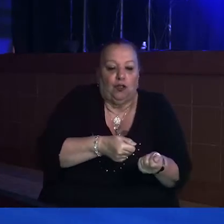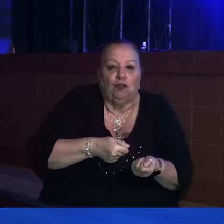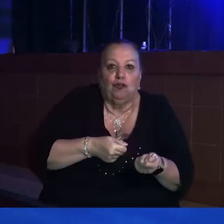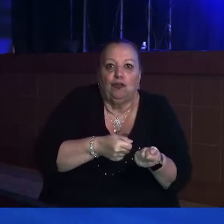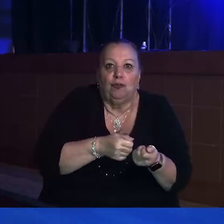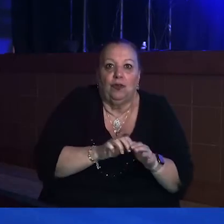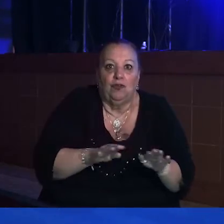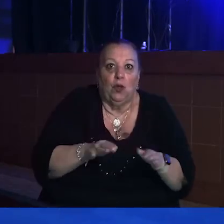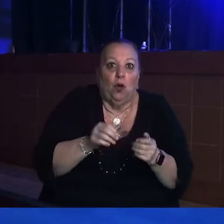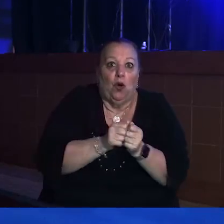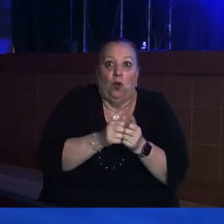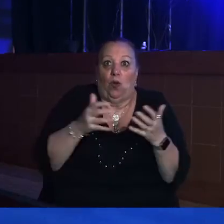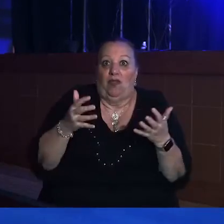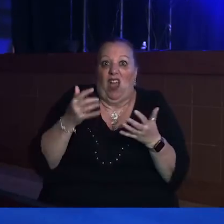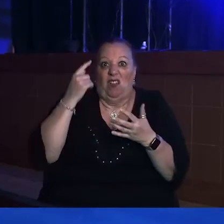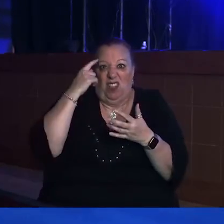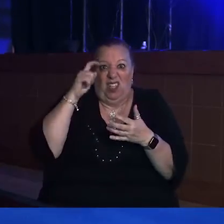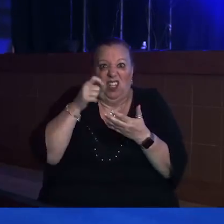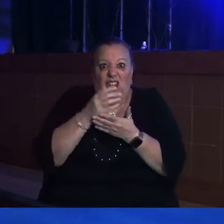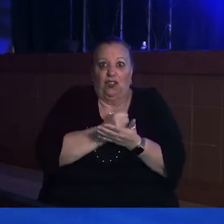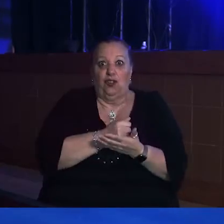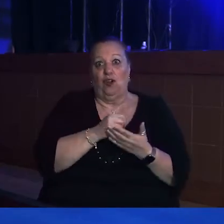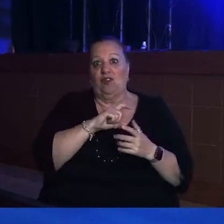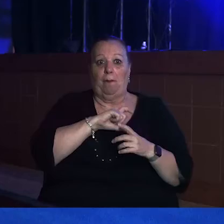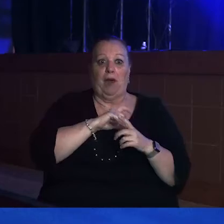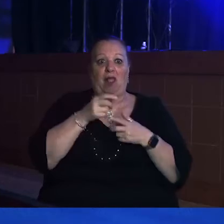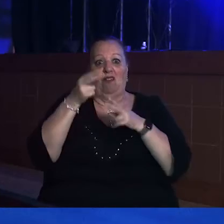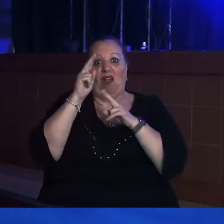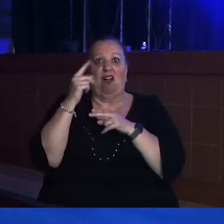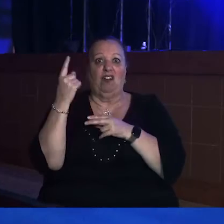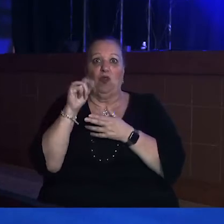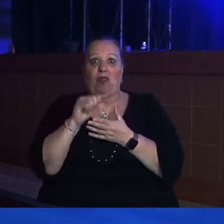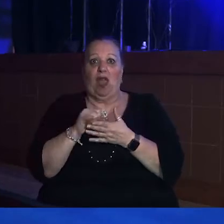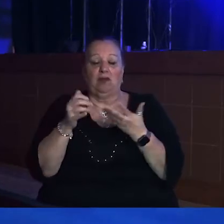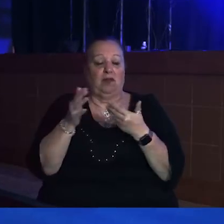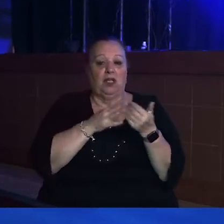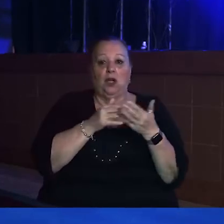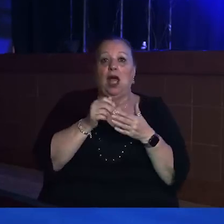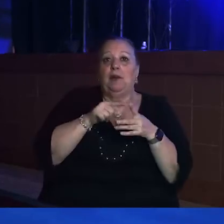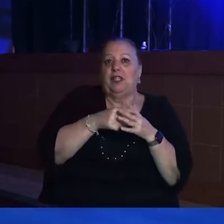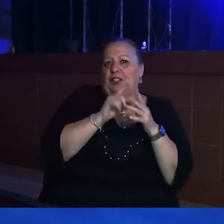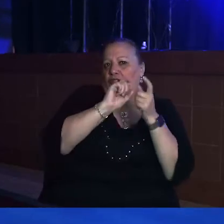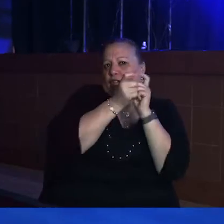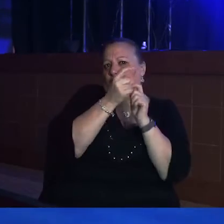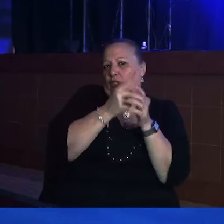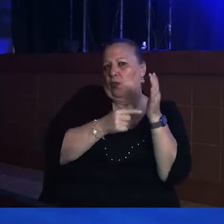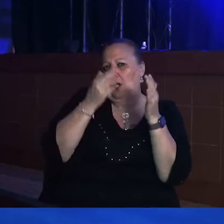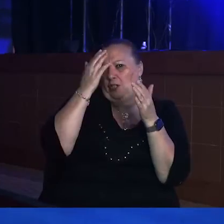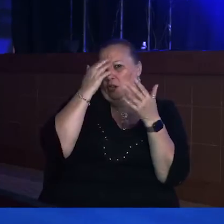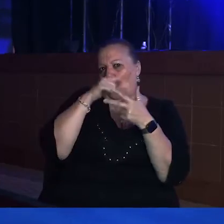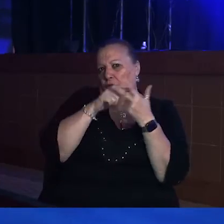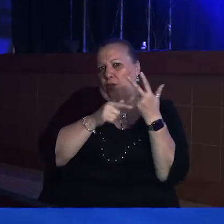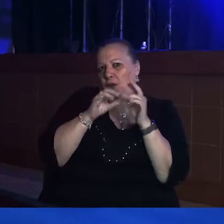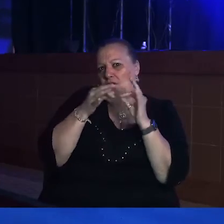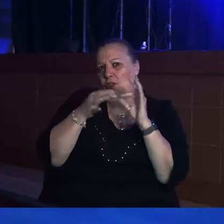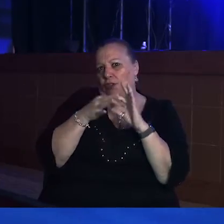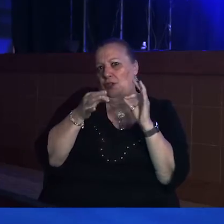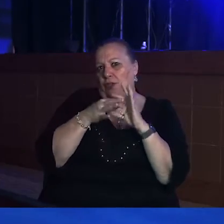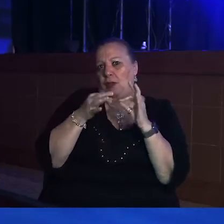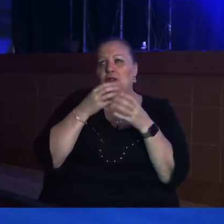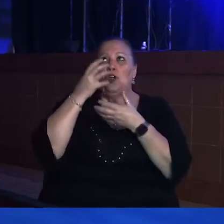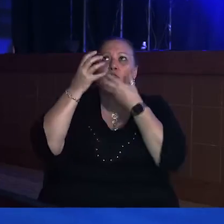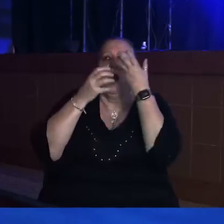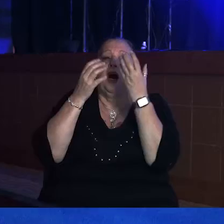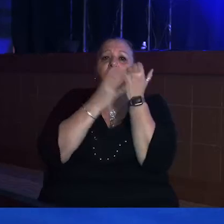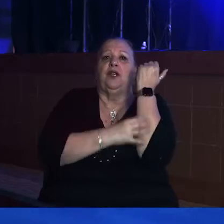without thinking that I deserve a medal of honor or something. I begin to change when I don't just read verses about the cries of the poor, but I respond to the cries